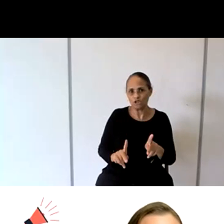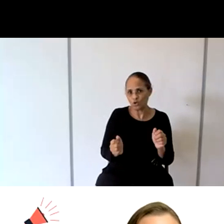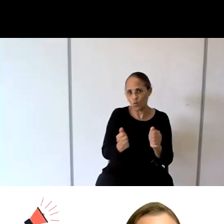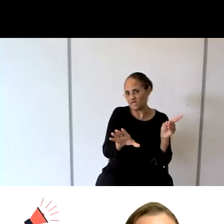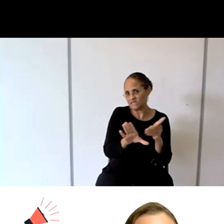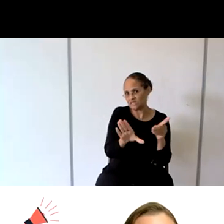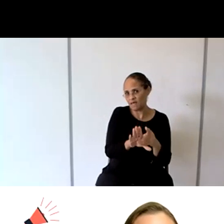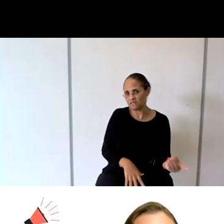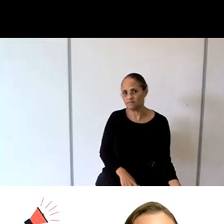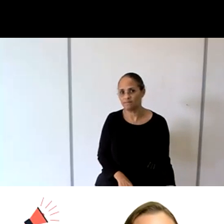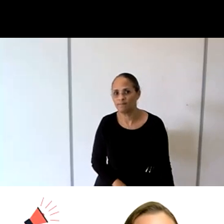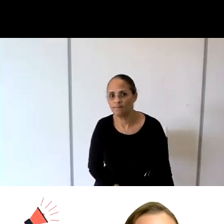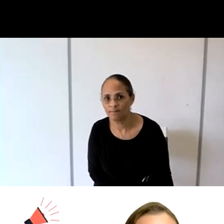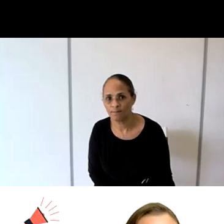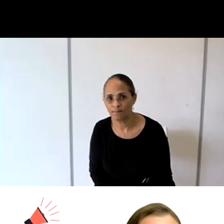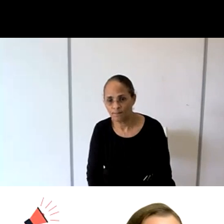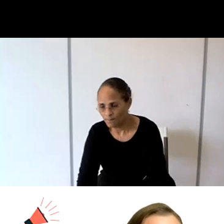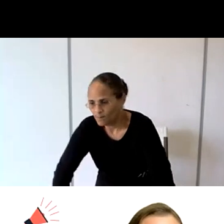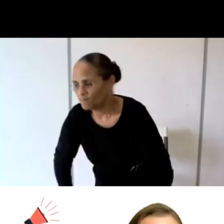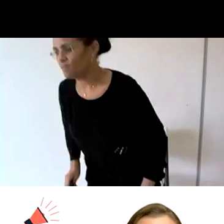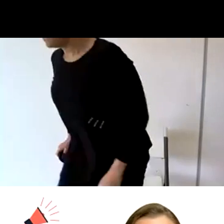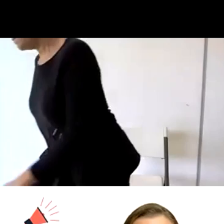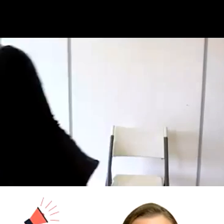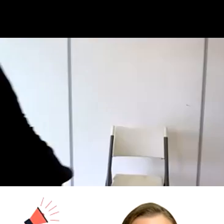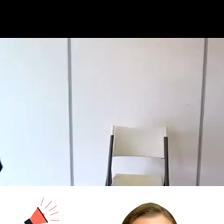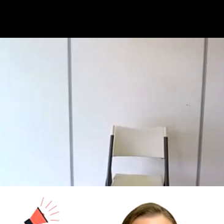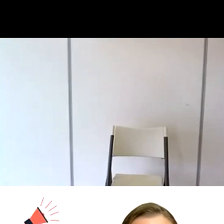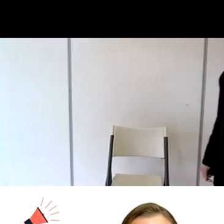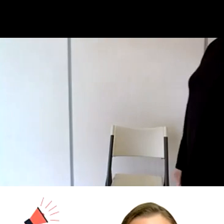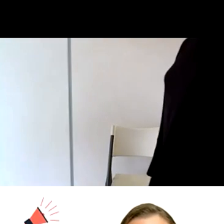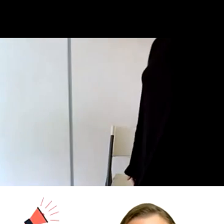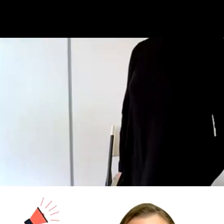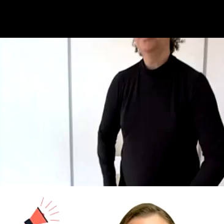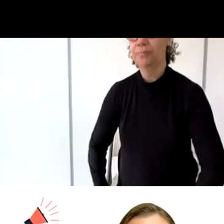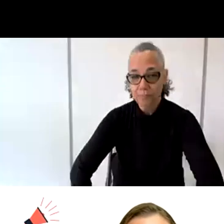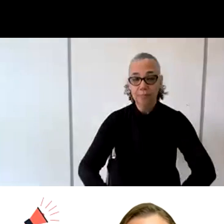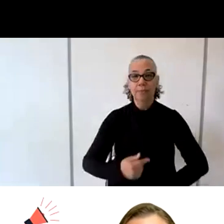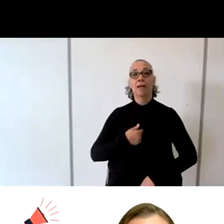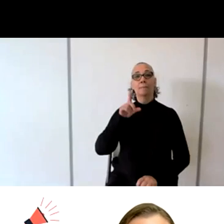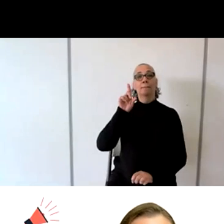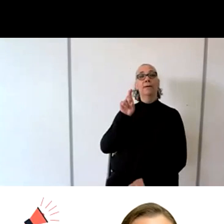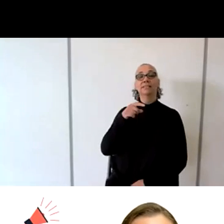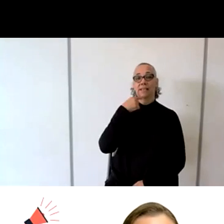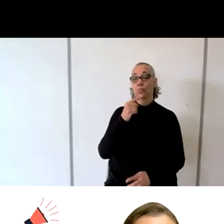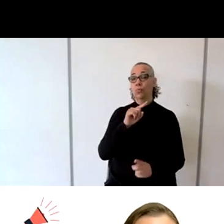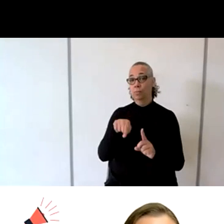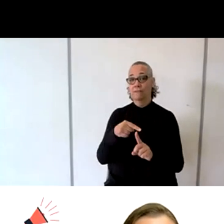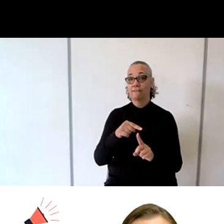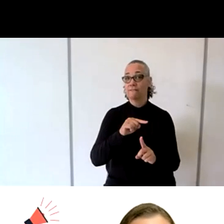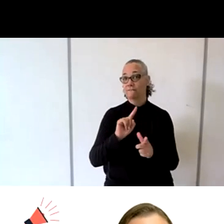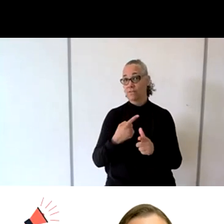disability. Yeah, and I definitely have to say, I know when we were first discussing this, we were talking about the fact